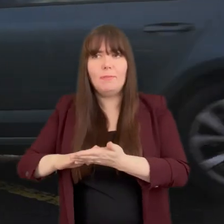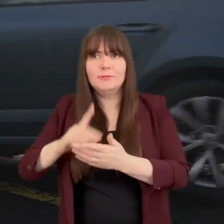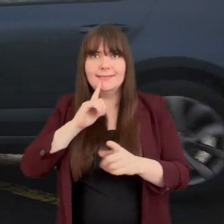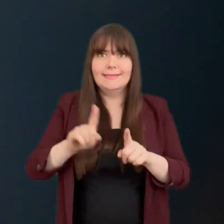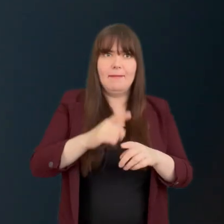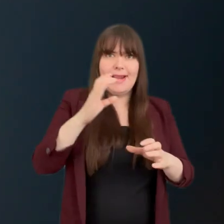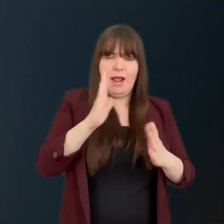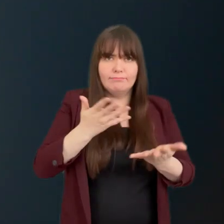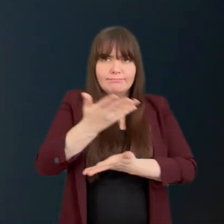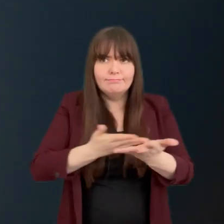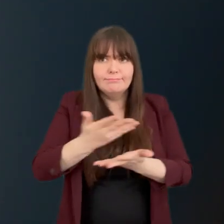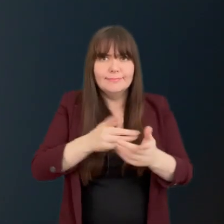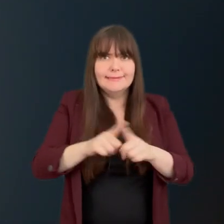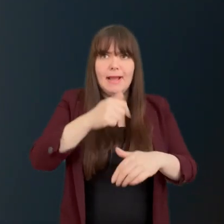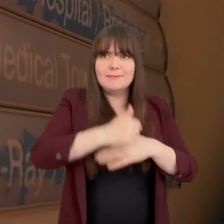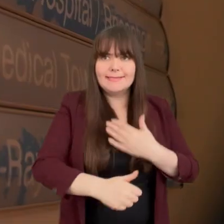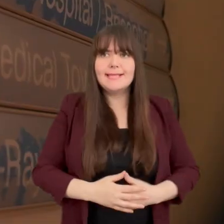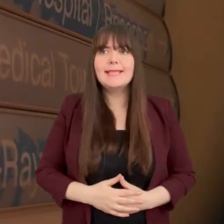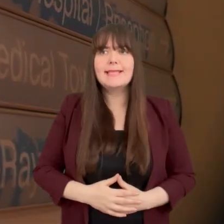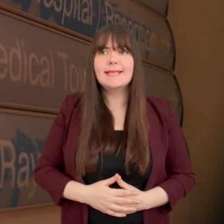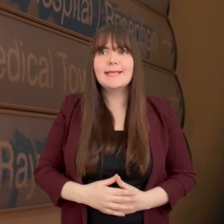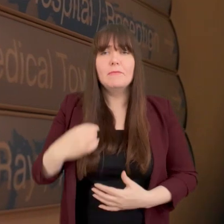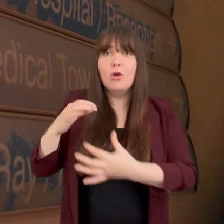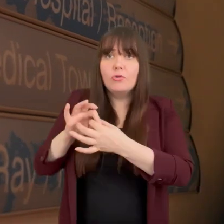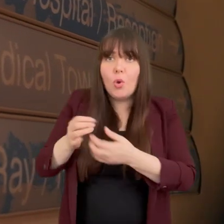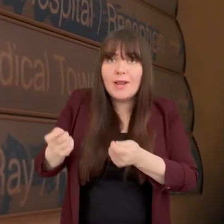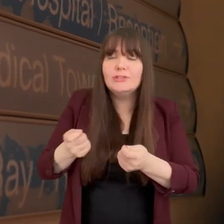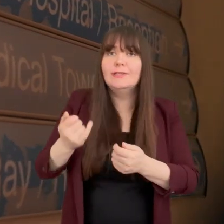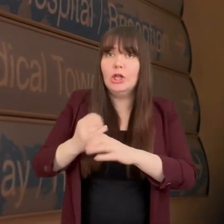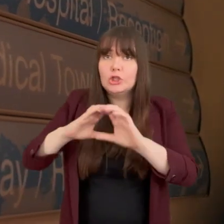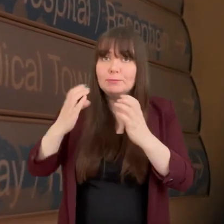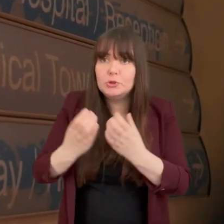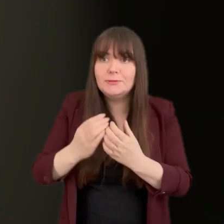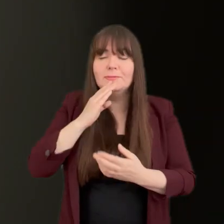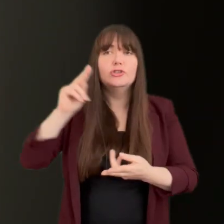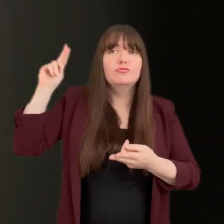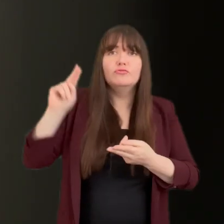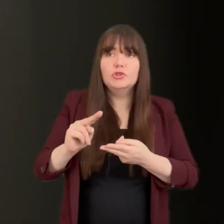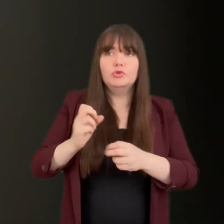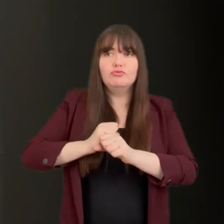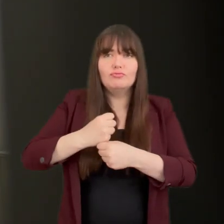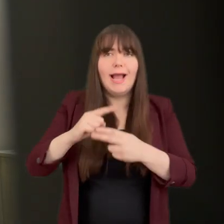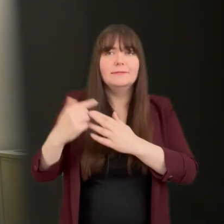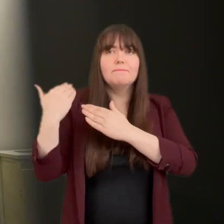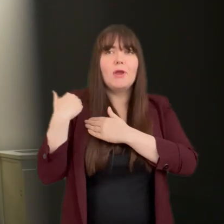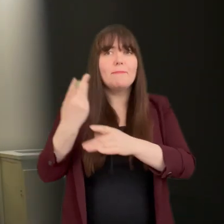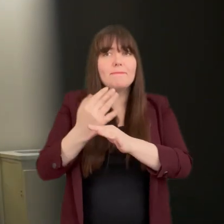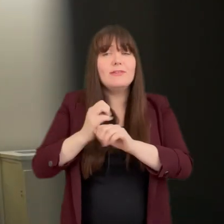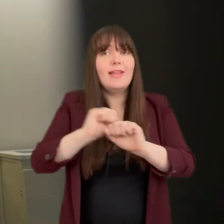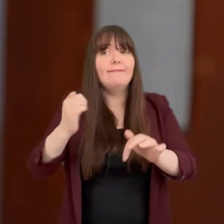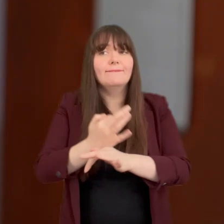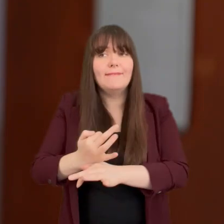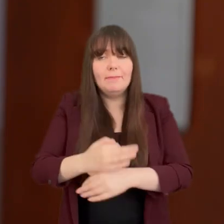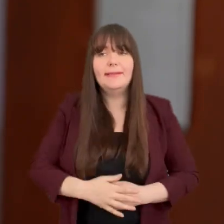different appointments, that care can be coordinated on the same day. We can coordinate care in the community, and it reduces the stress and burden